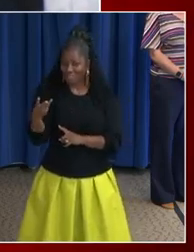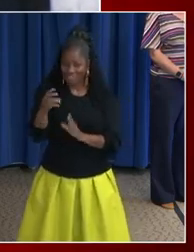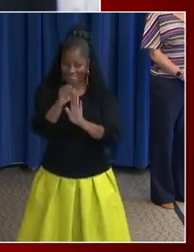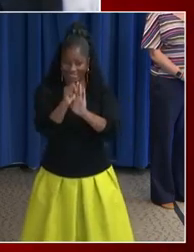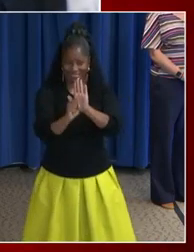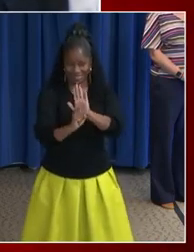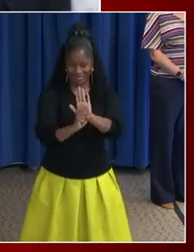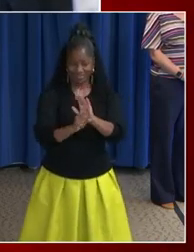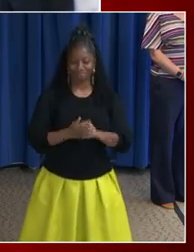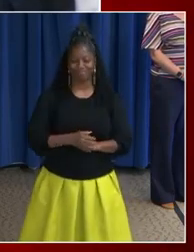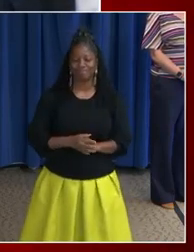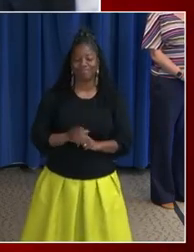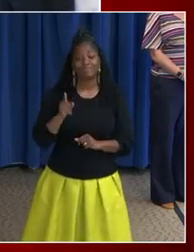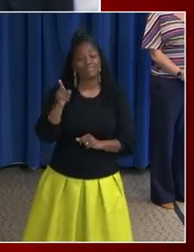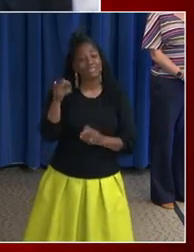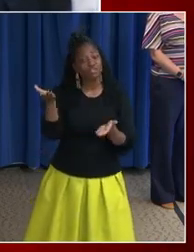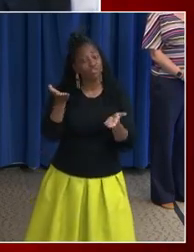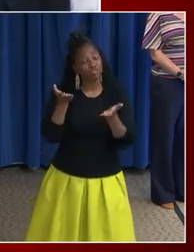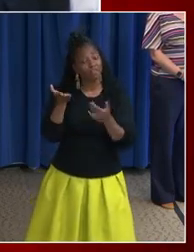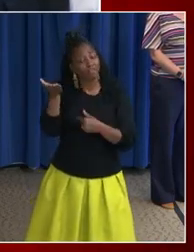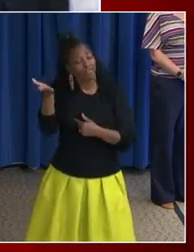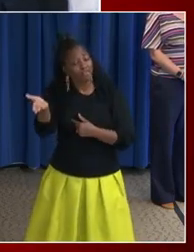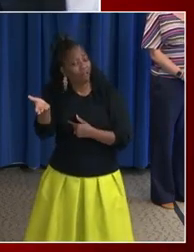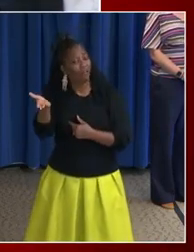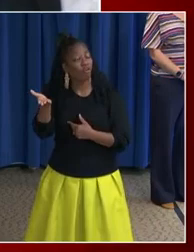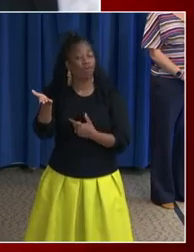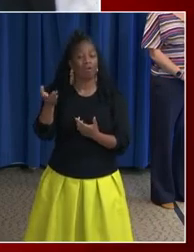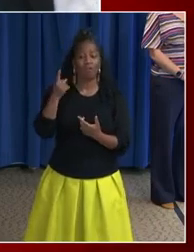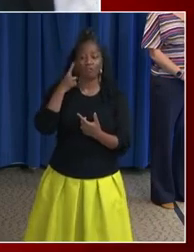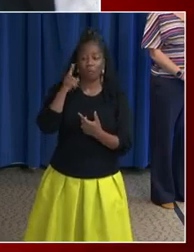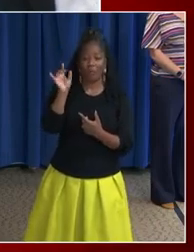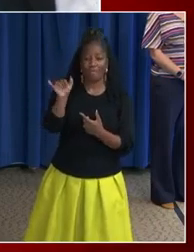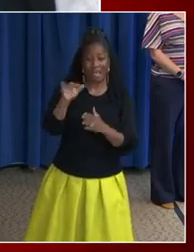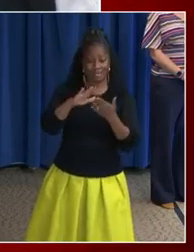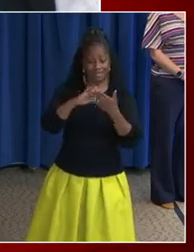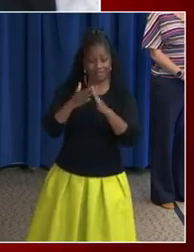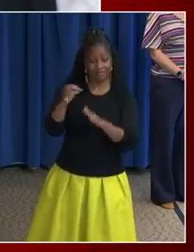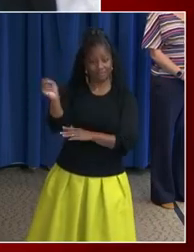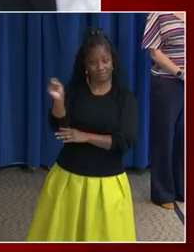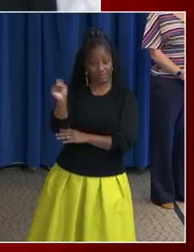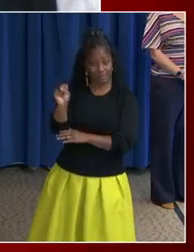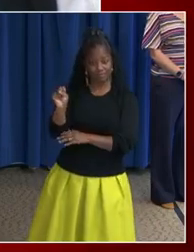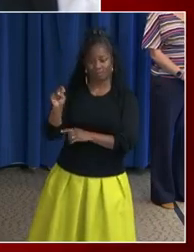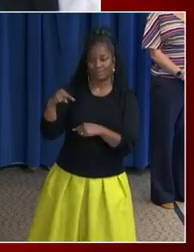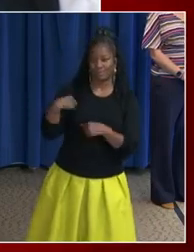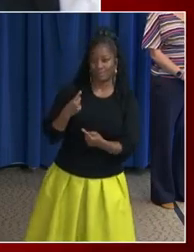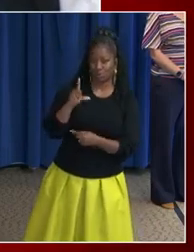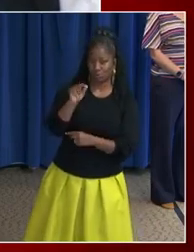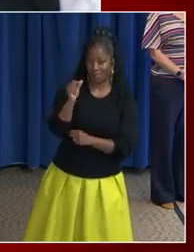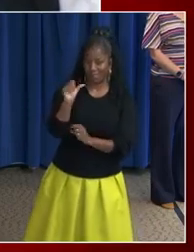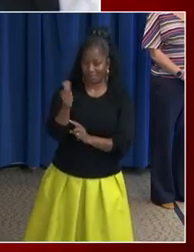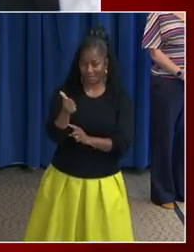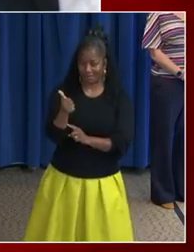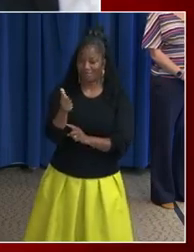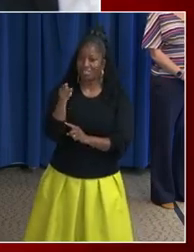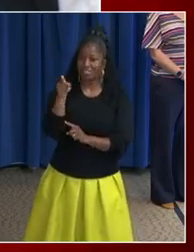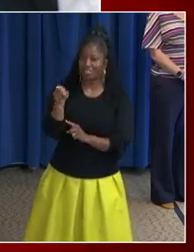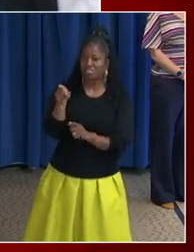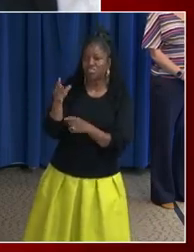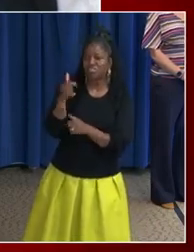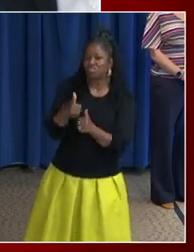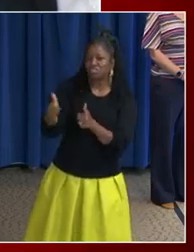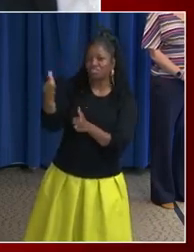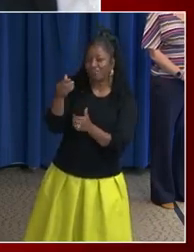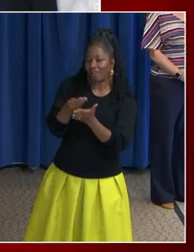has served as the finance director for the city of Seattle since 2010. So it's